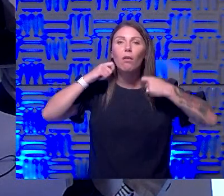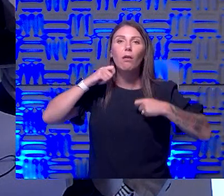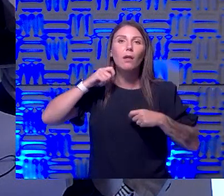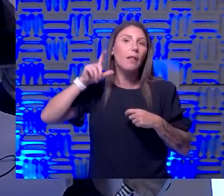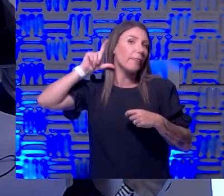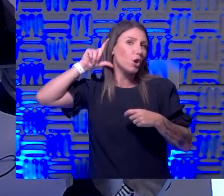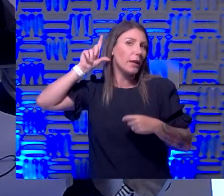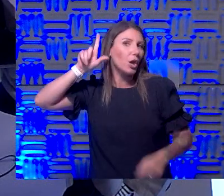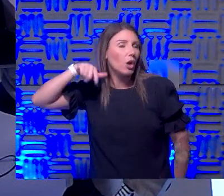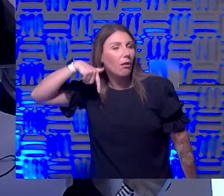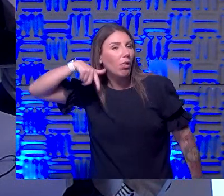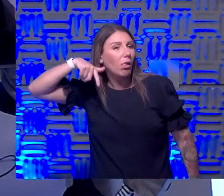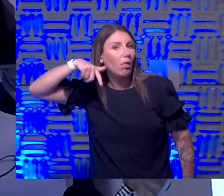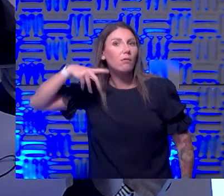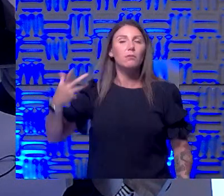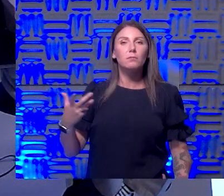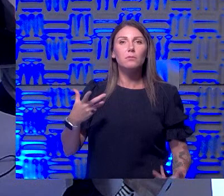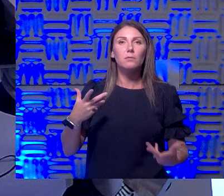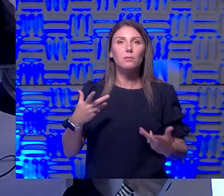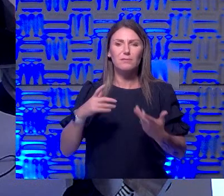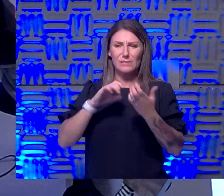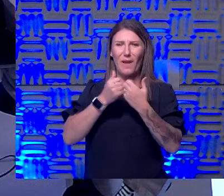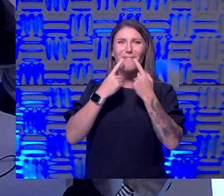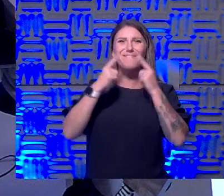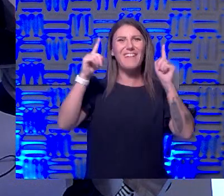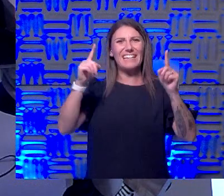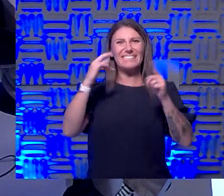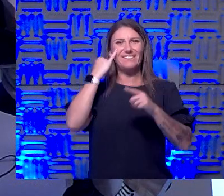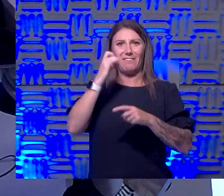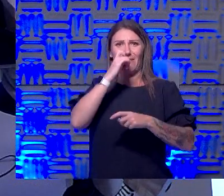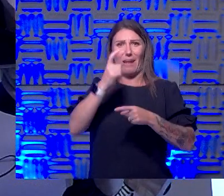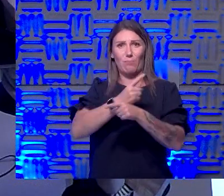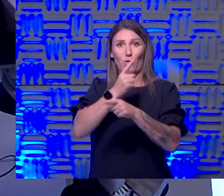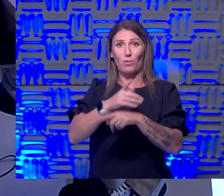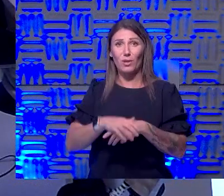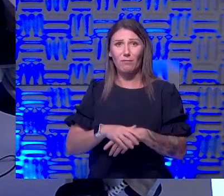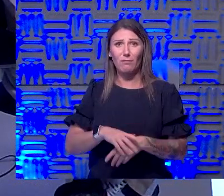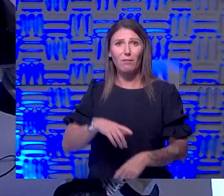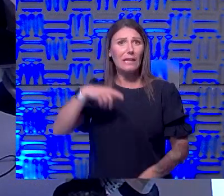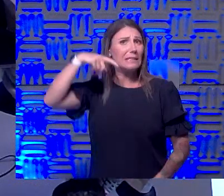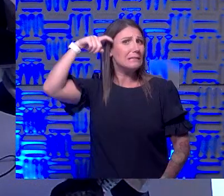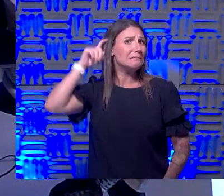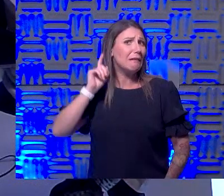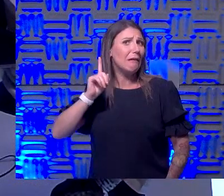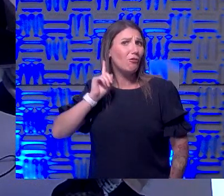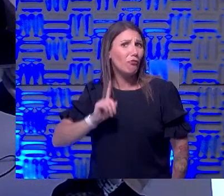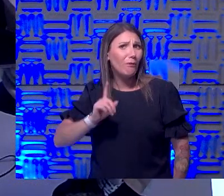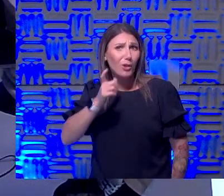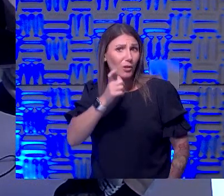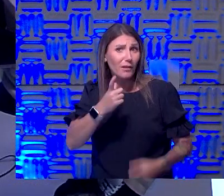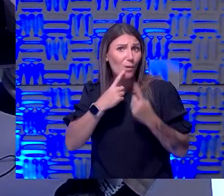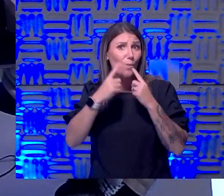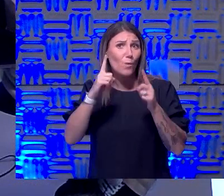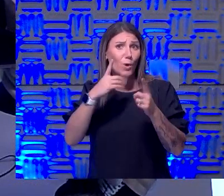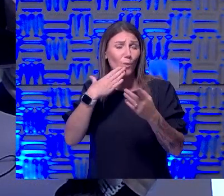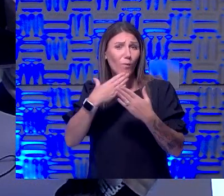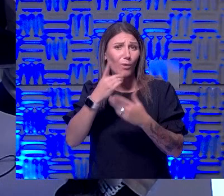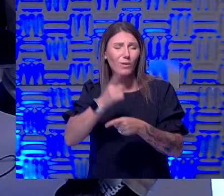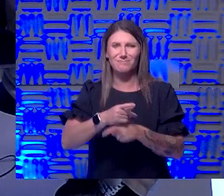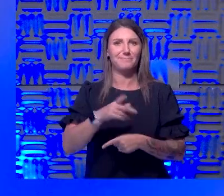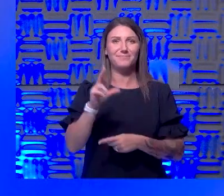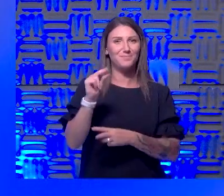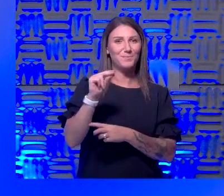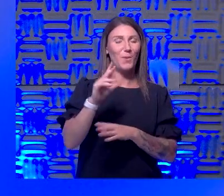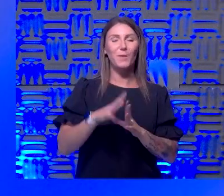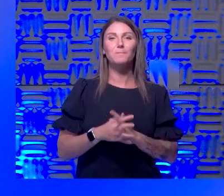their ear. She just wants to know, how effective is it? The dangling from the ear doesn't work very well, does it? No.